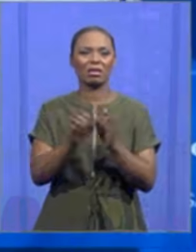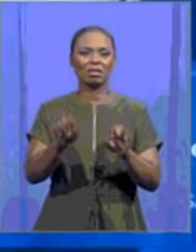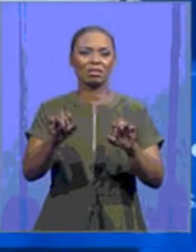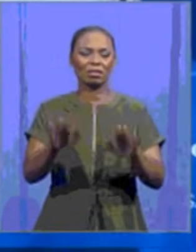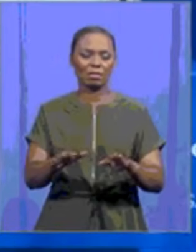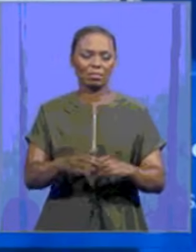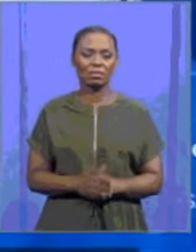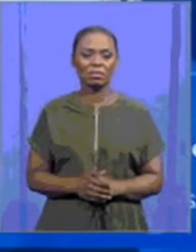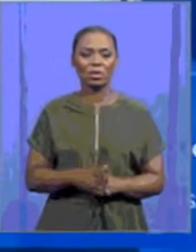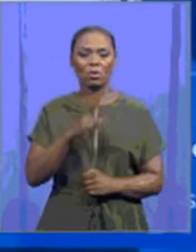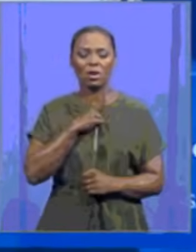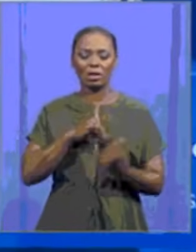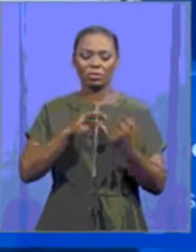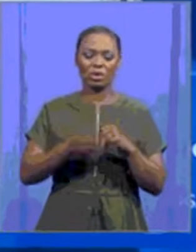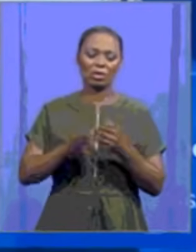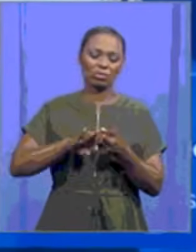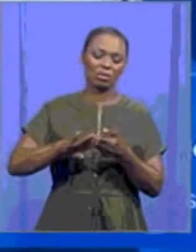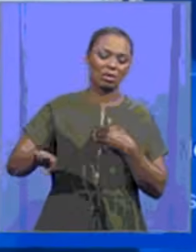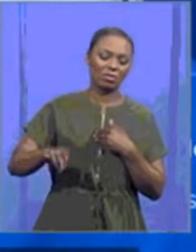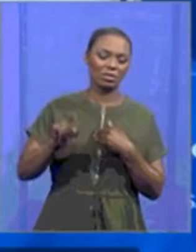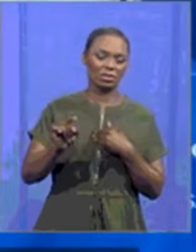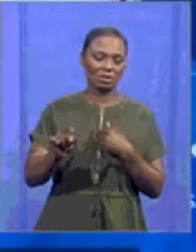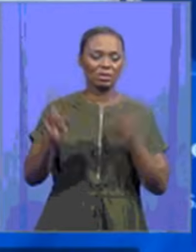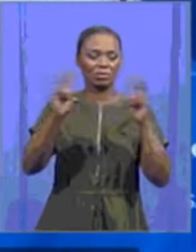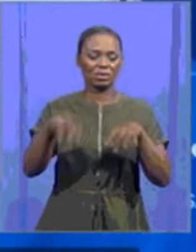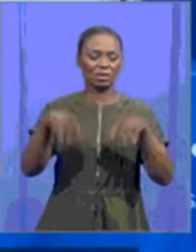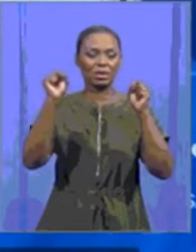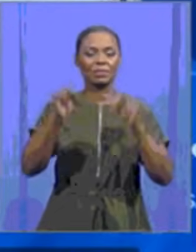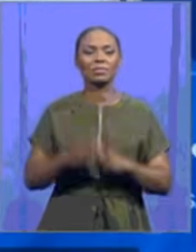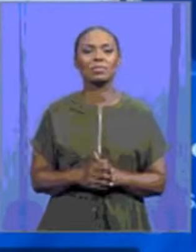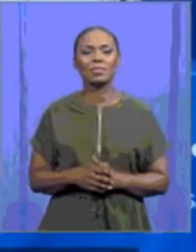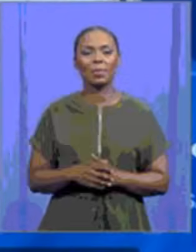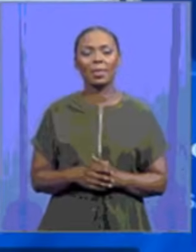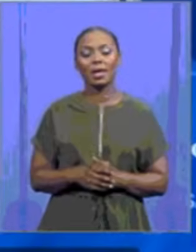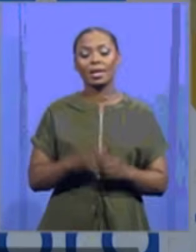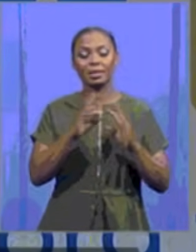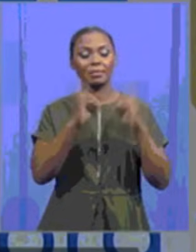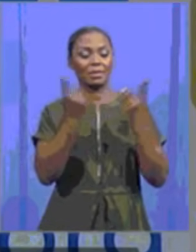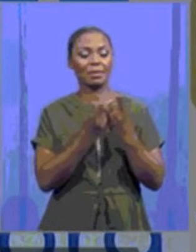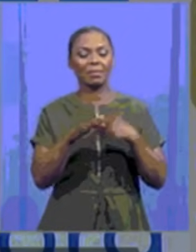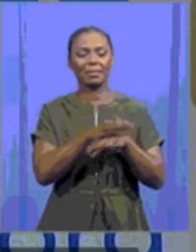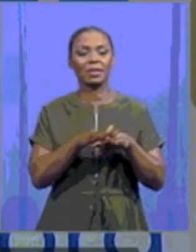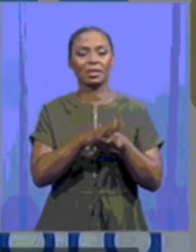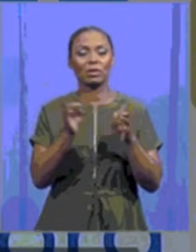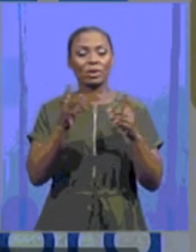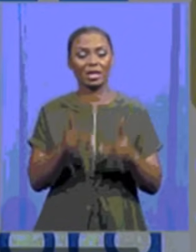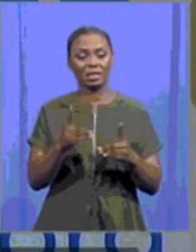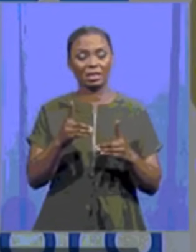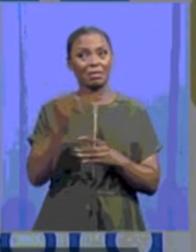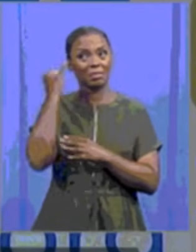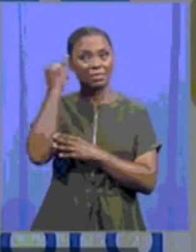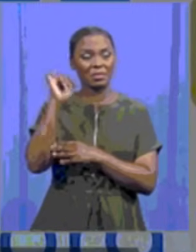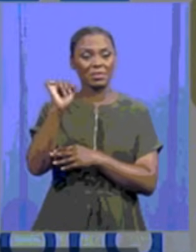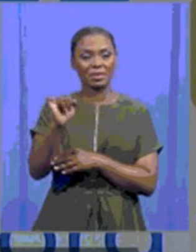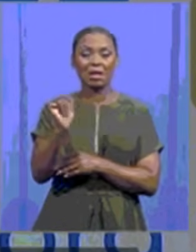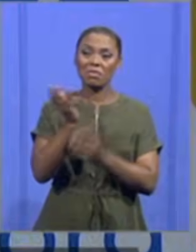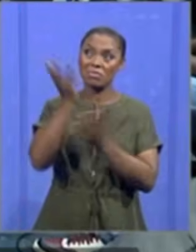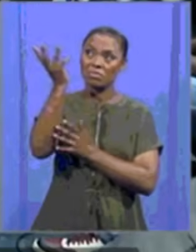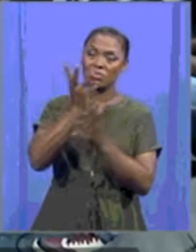the possibility of load shedding. What the Department of Basic Education has done is that they've spoken to